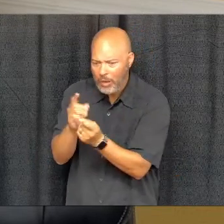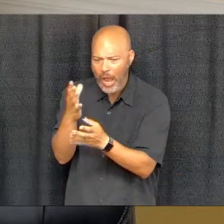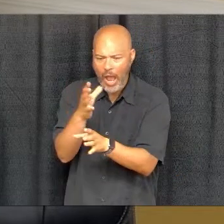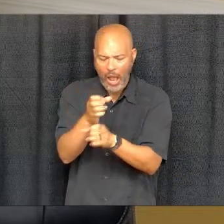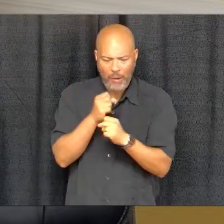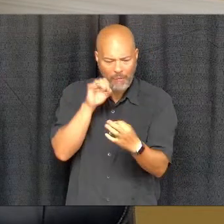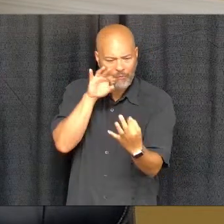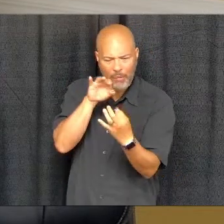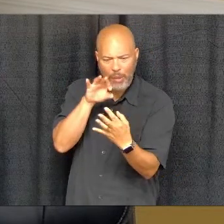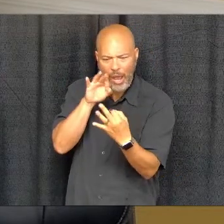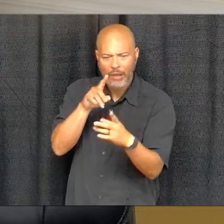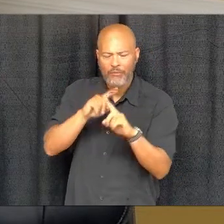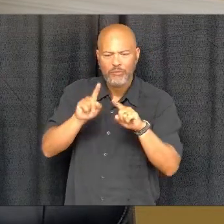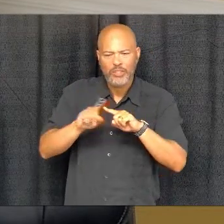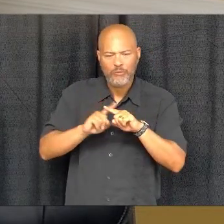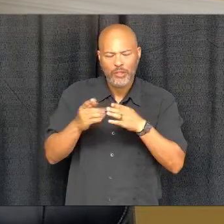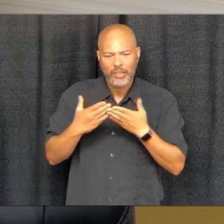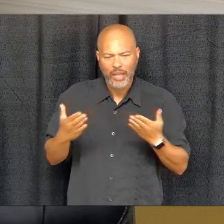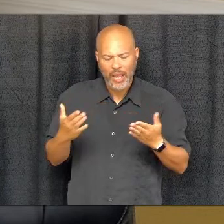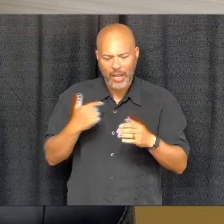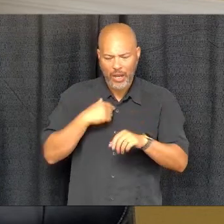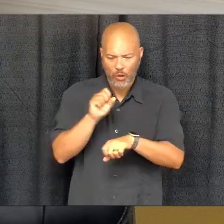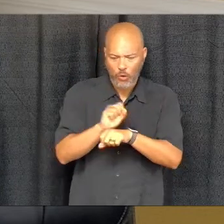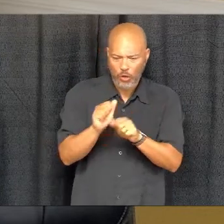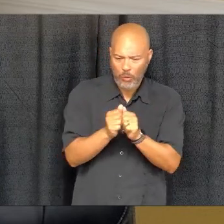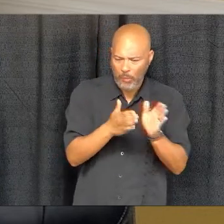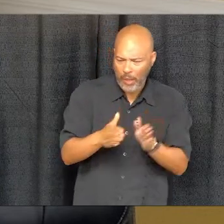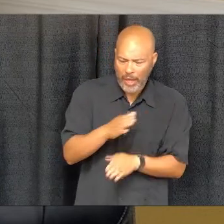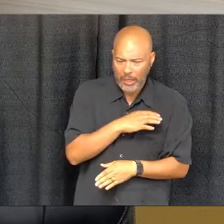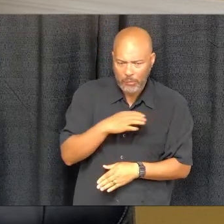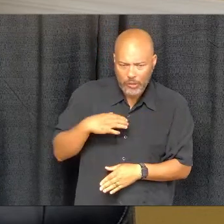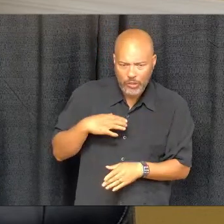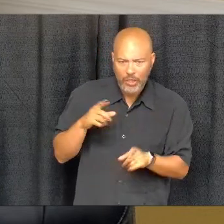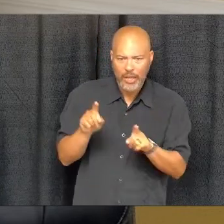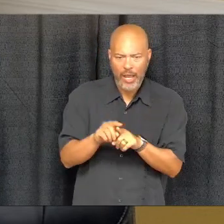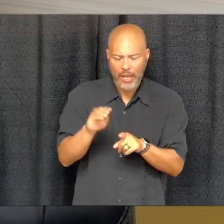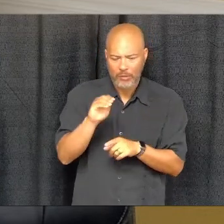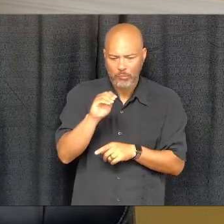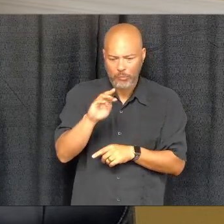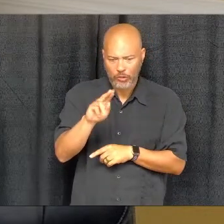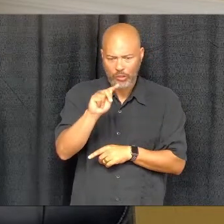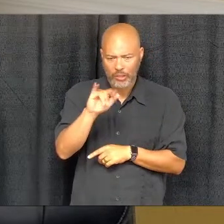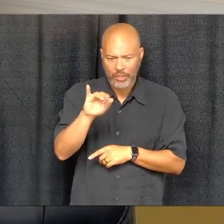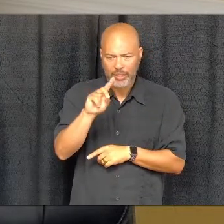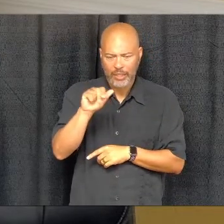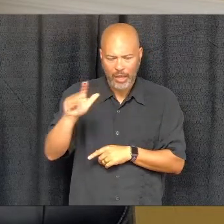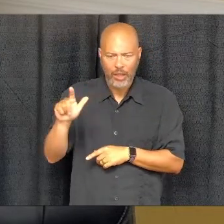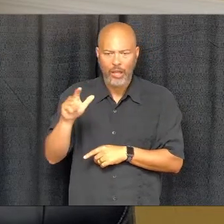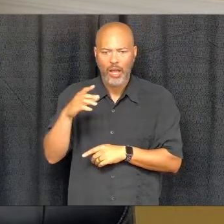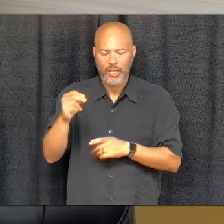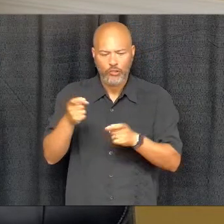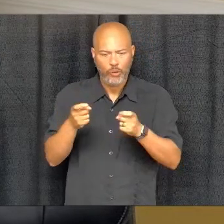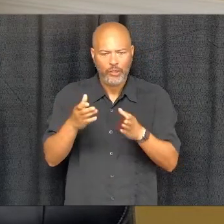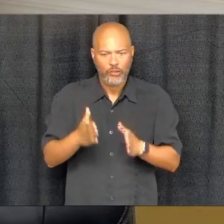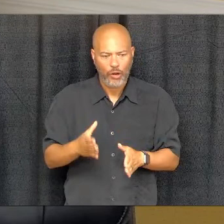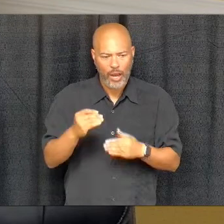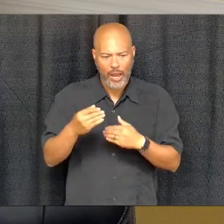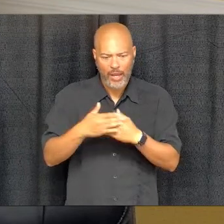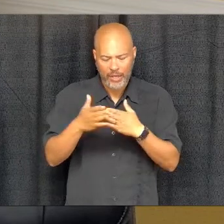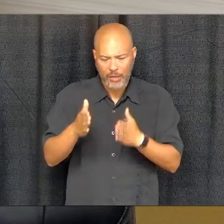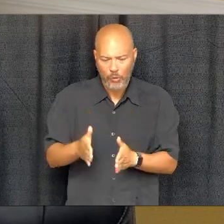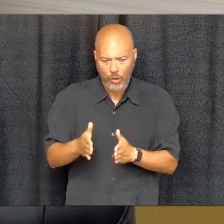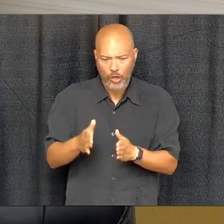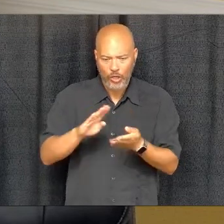them as well. I worked closely with the Planning Commission, as well as Mr. Tyndall, the director, and the Neighborhood